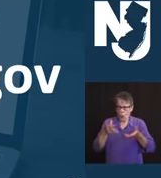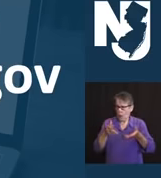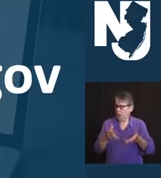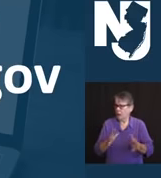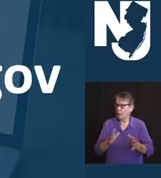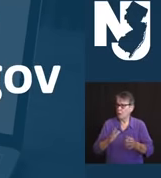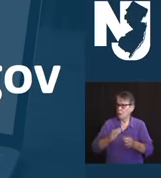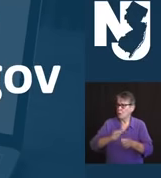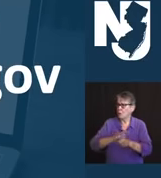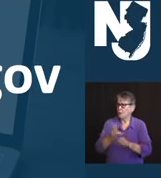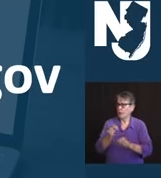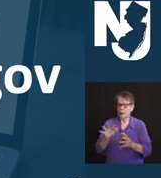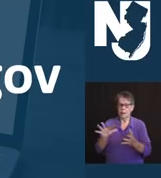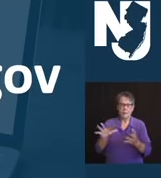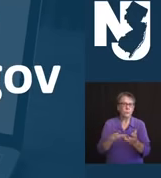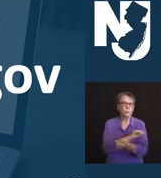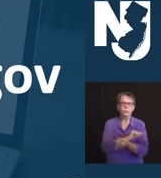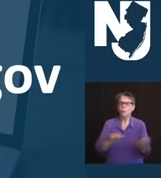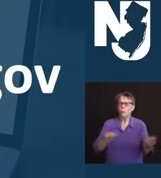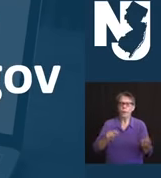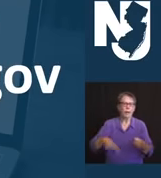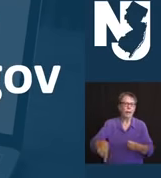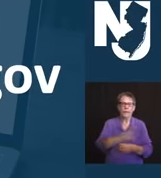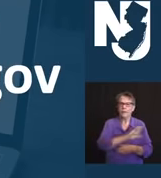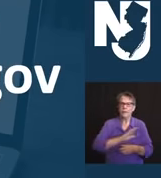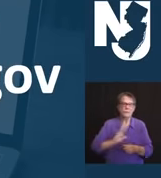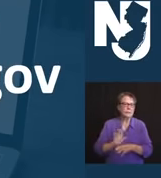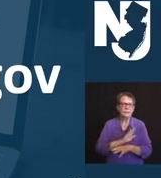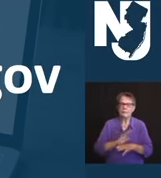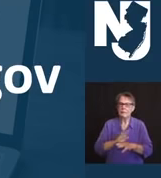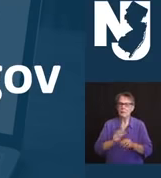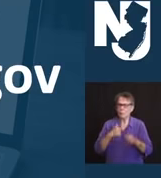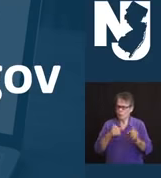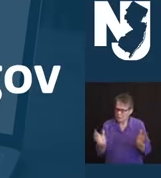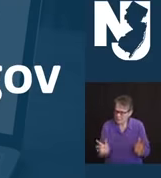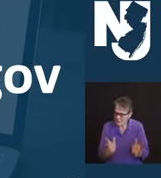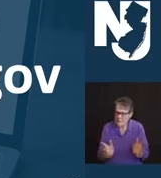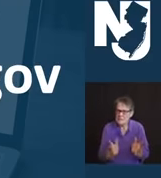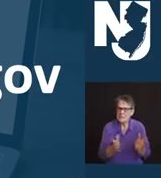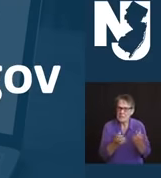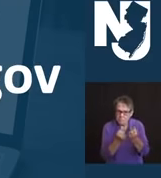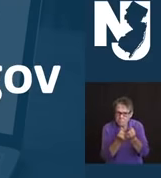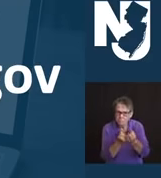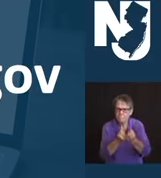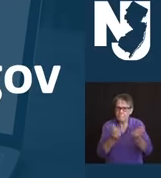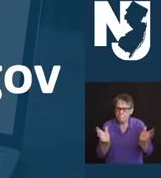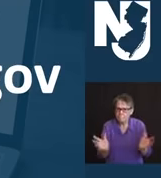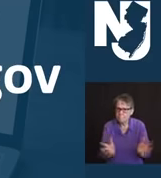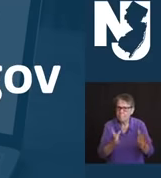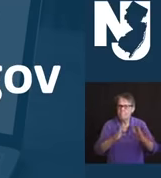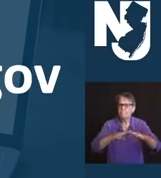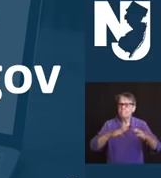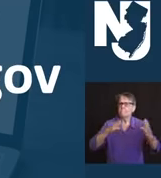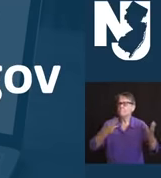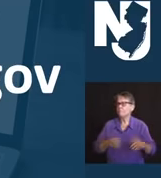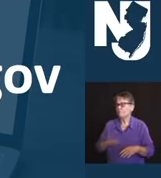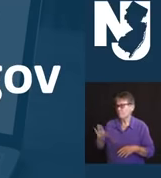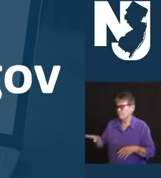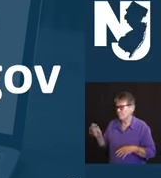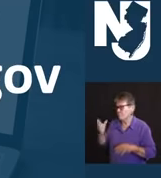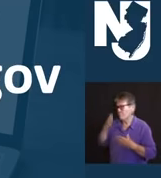you, Sheila, and your extraordinary team, I thank you for your sustained commitment to a revitalized and thriving Atlantic City, and I look forward to